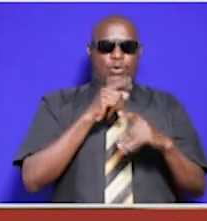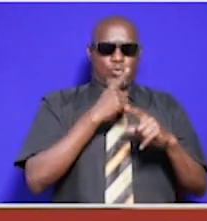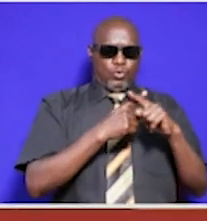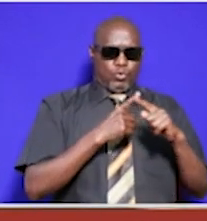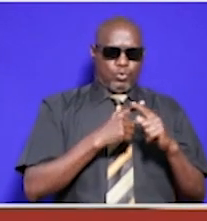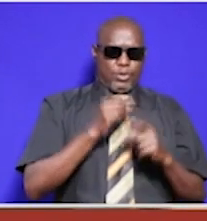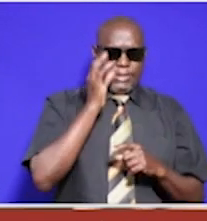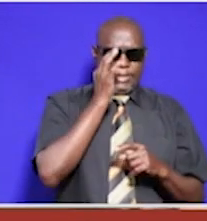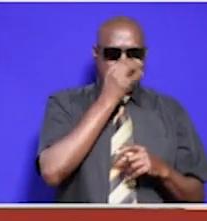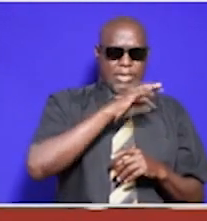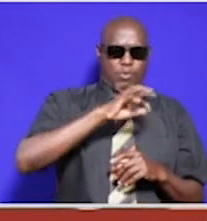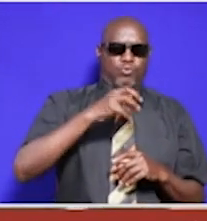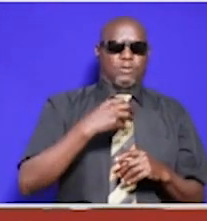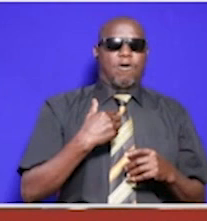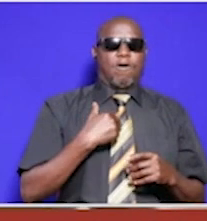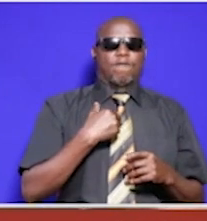County, we've had